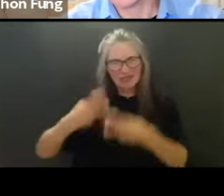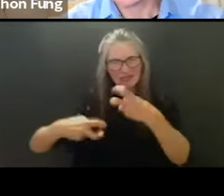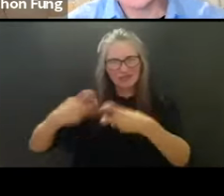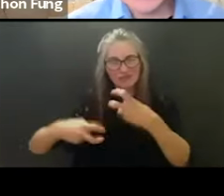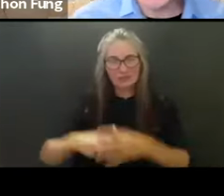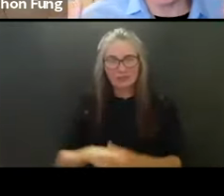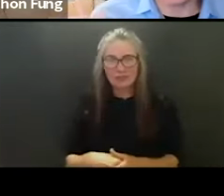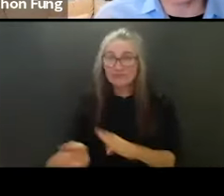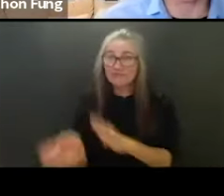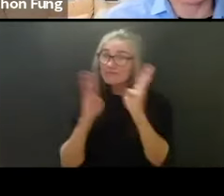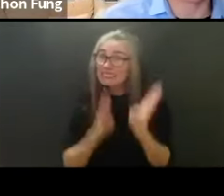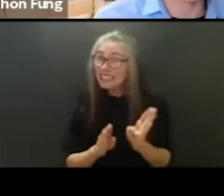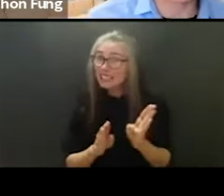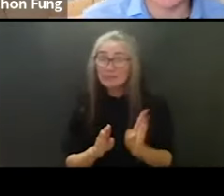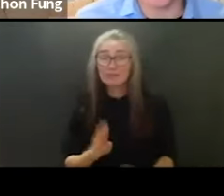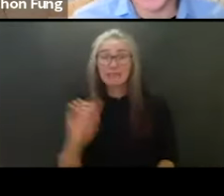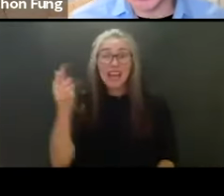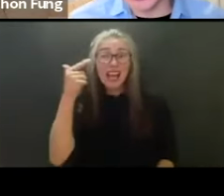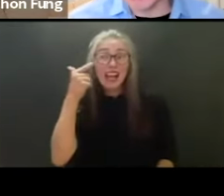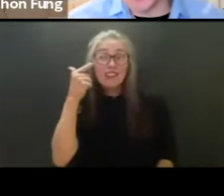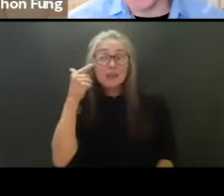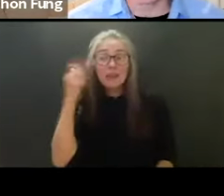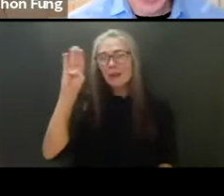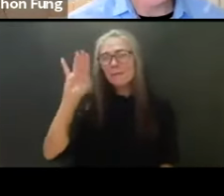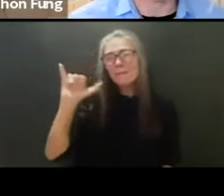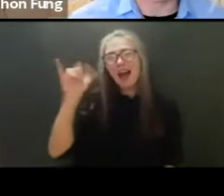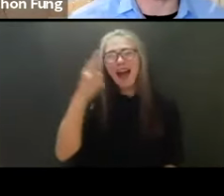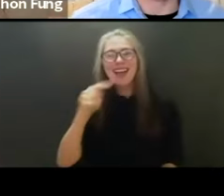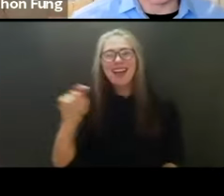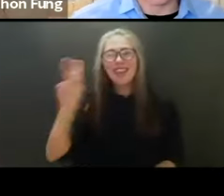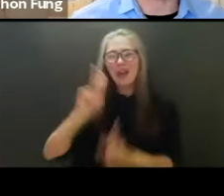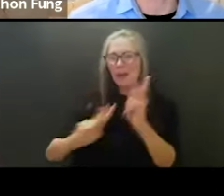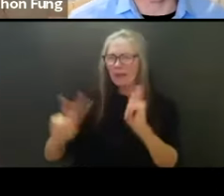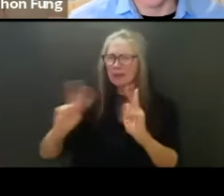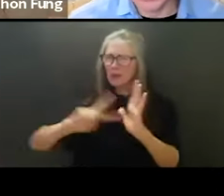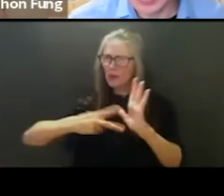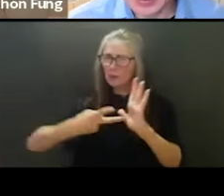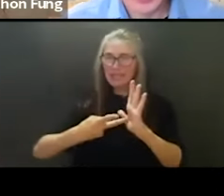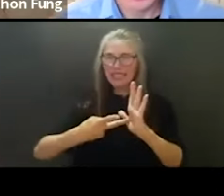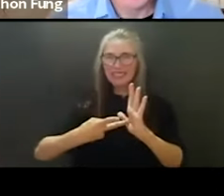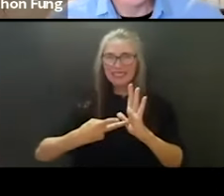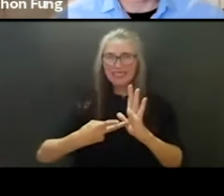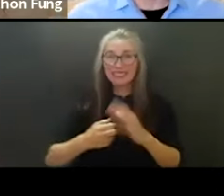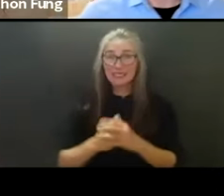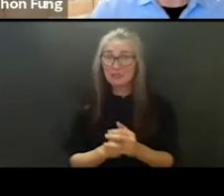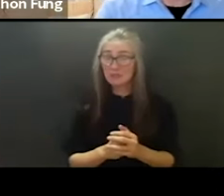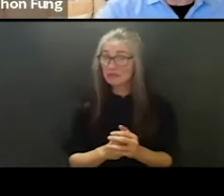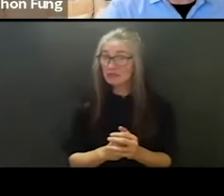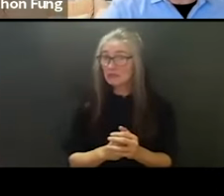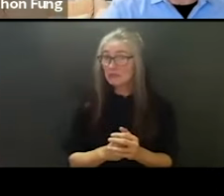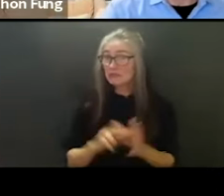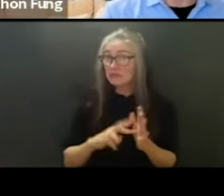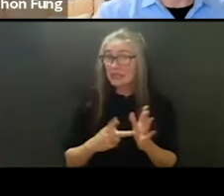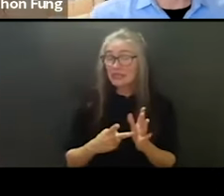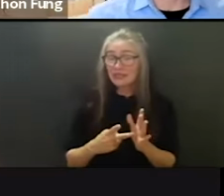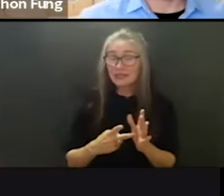people. Second dimension of the rot is that I don't think it was government by the people either. What does government by the